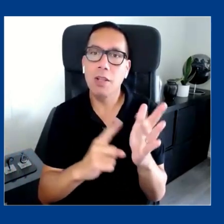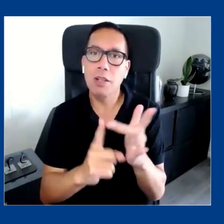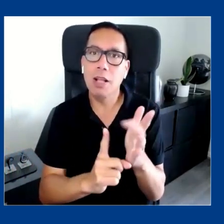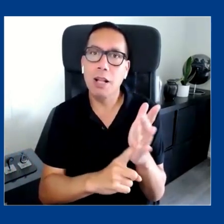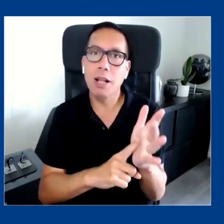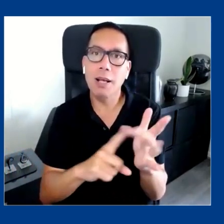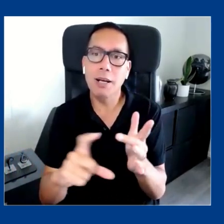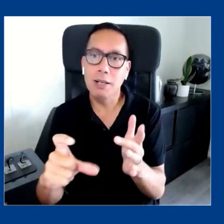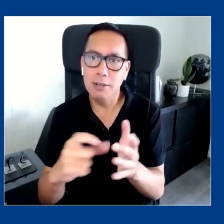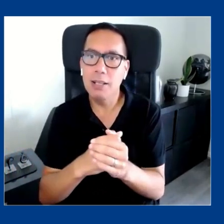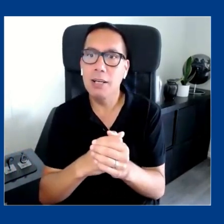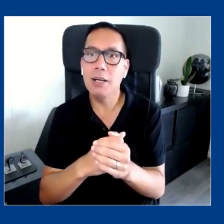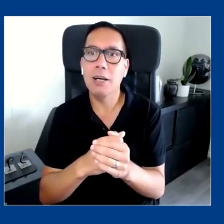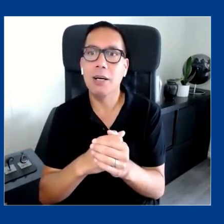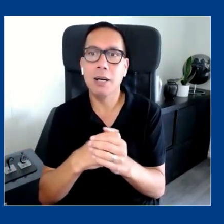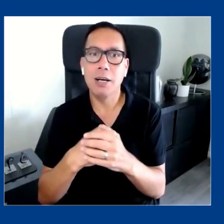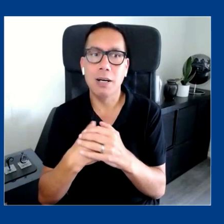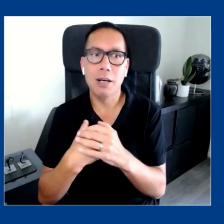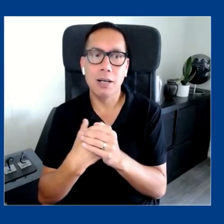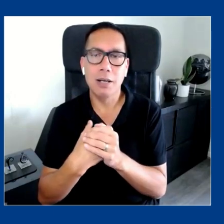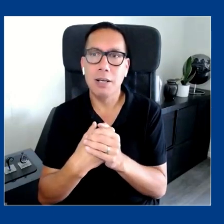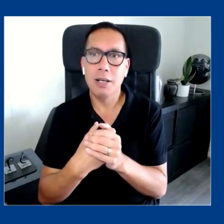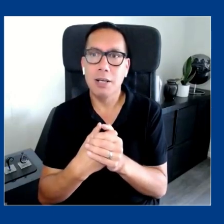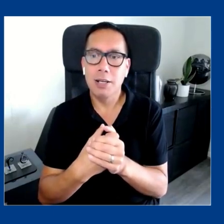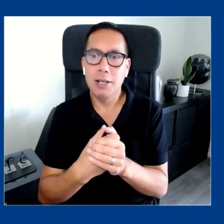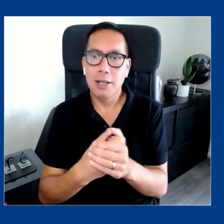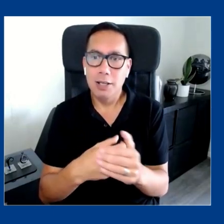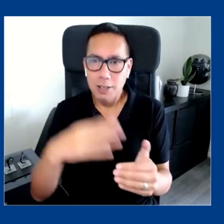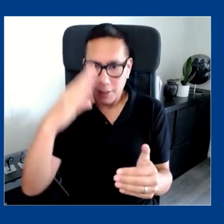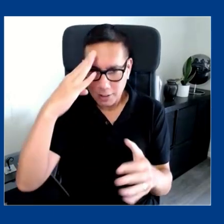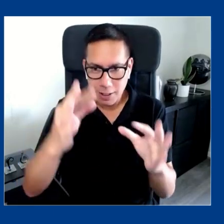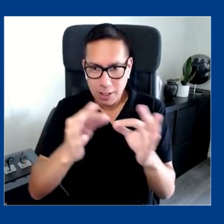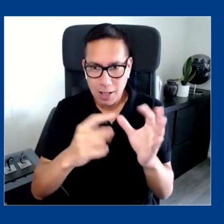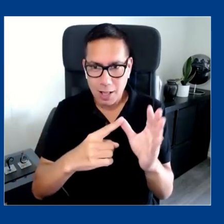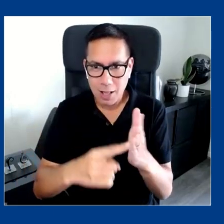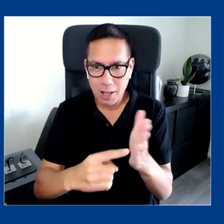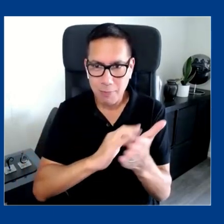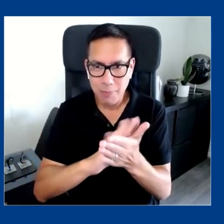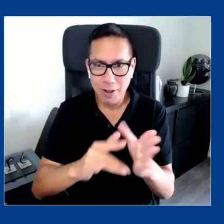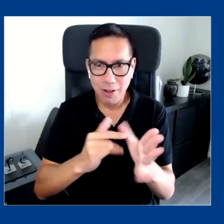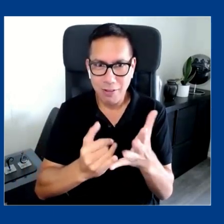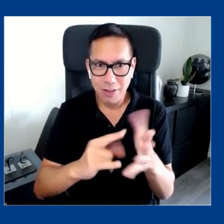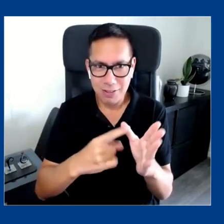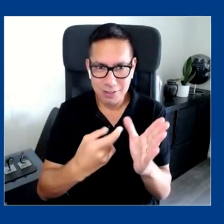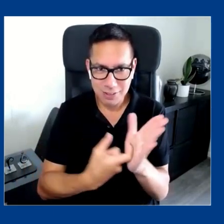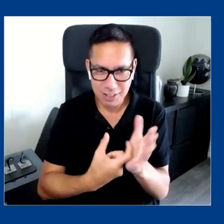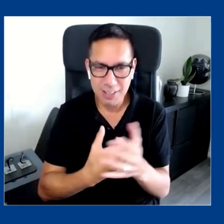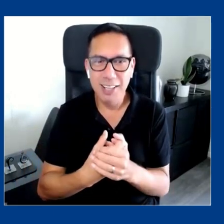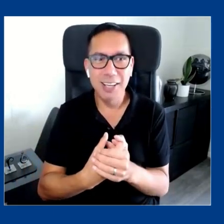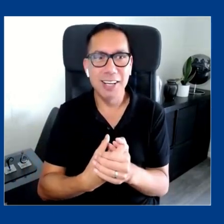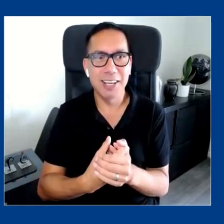Votare, Balthasar. Votare, Marcia. So,